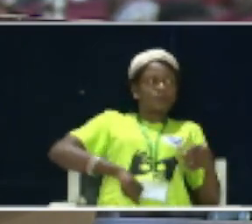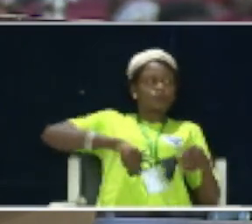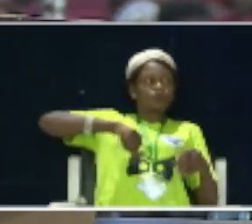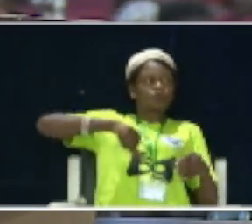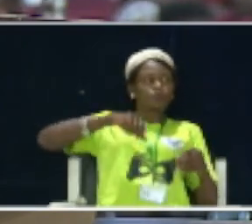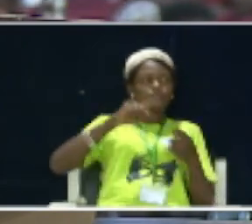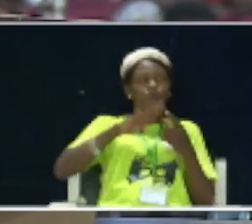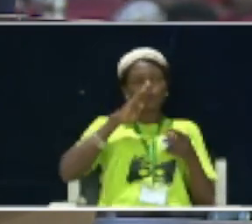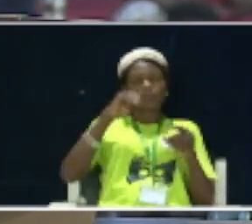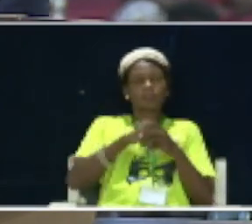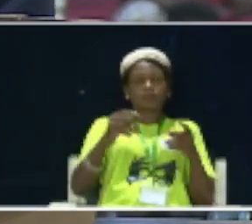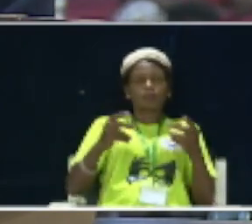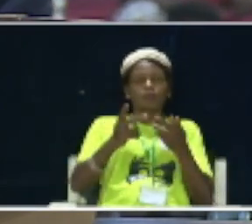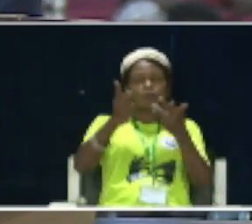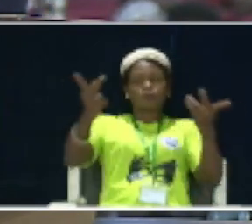to be repositioned.